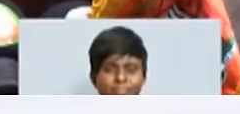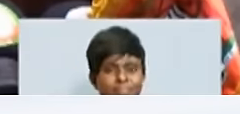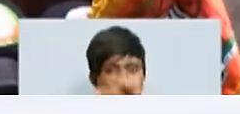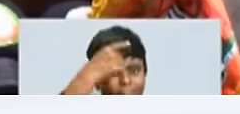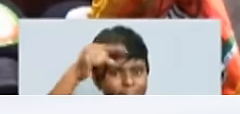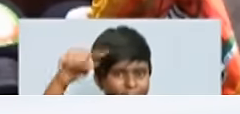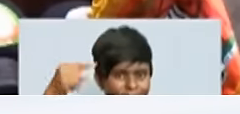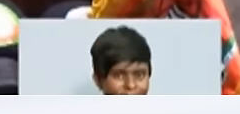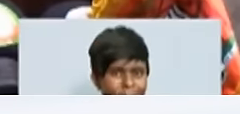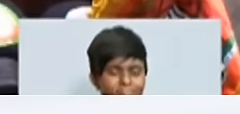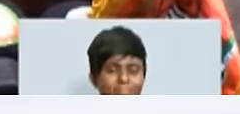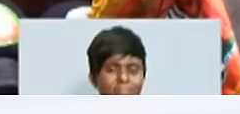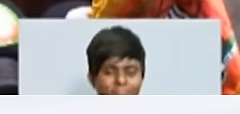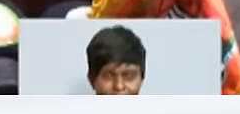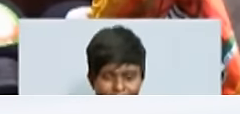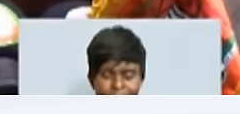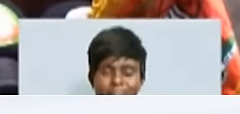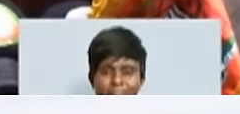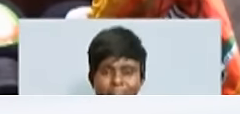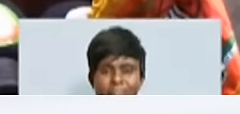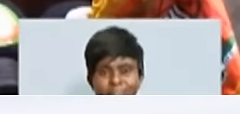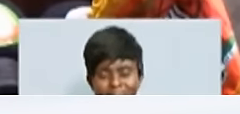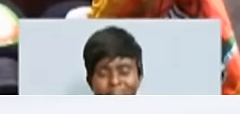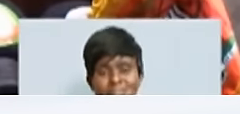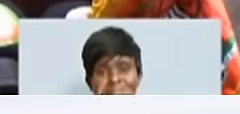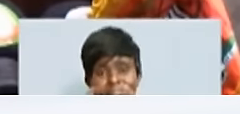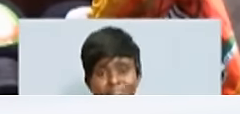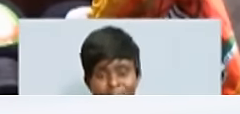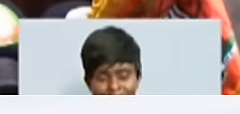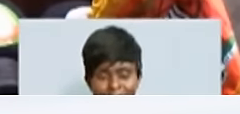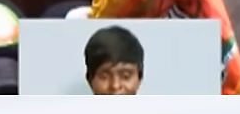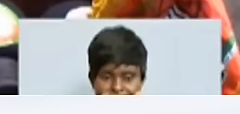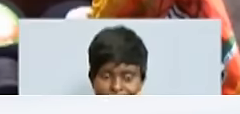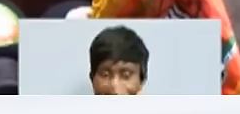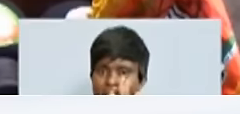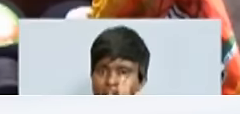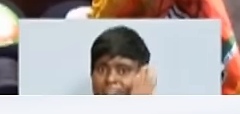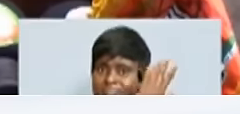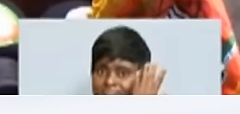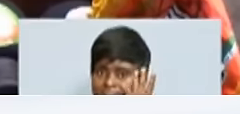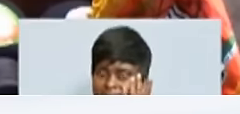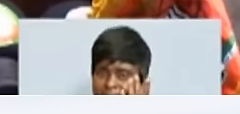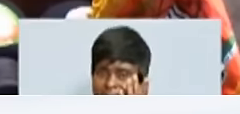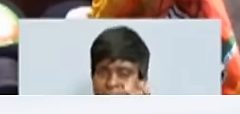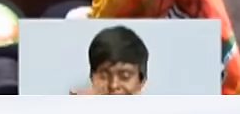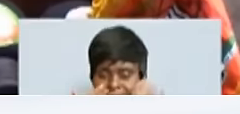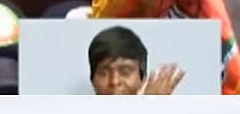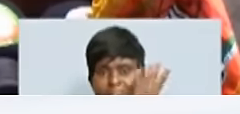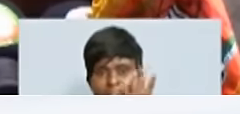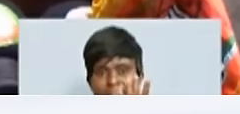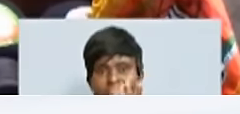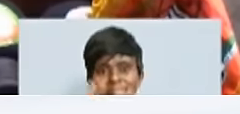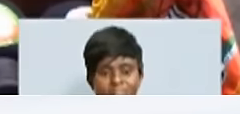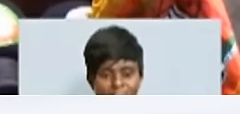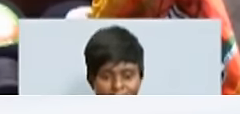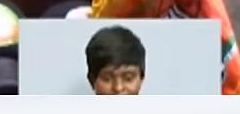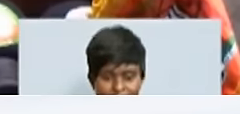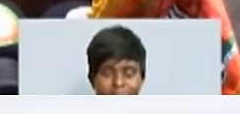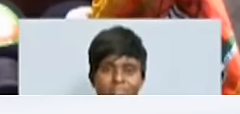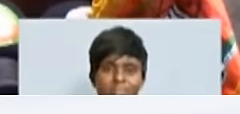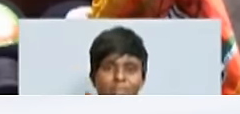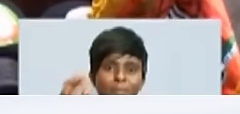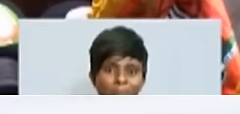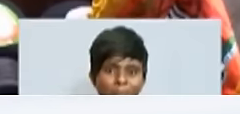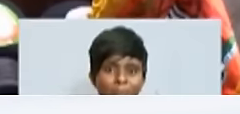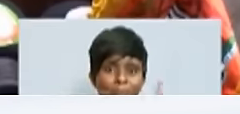around, now, as I said, have access to skills development in order to improve their livelihoods.